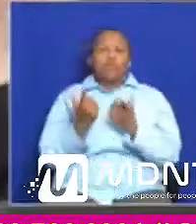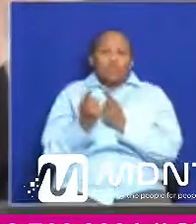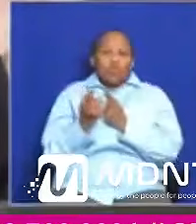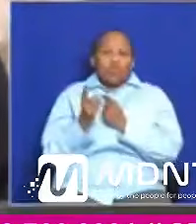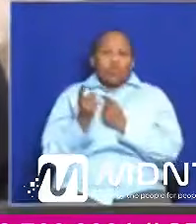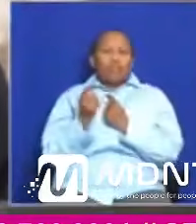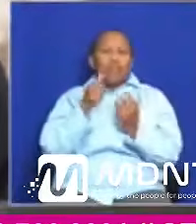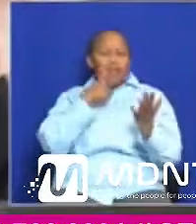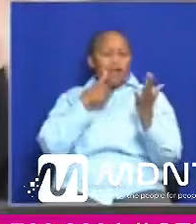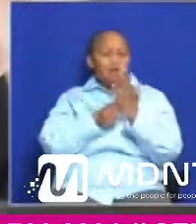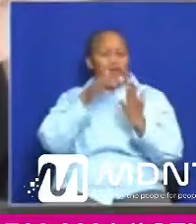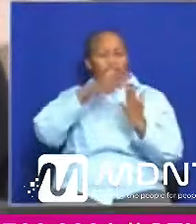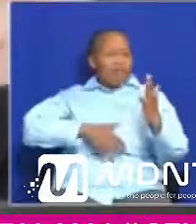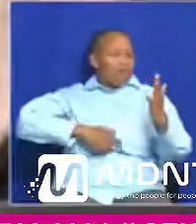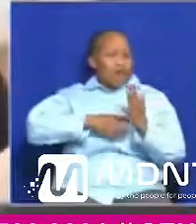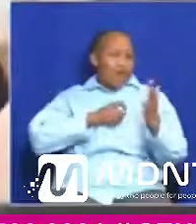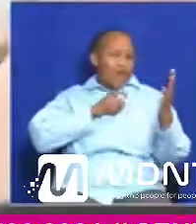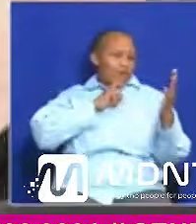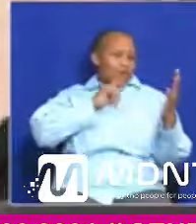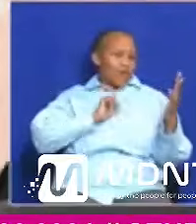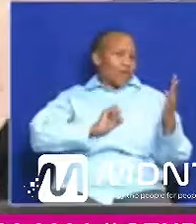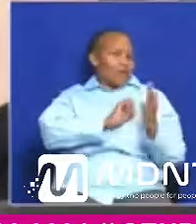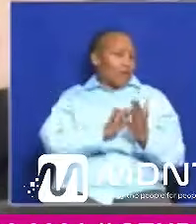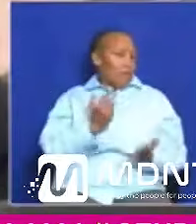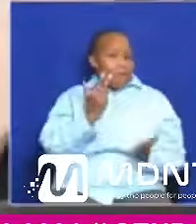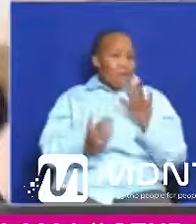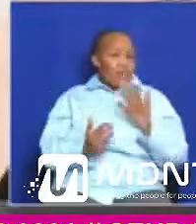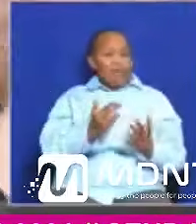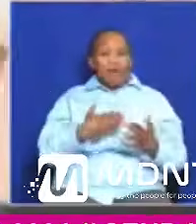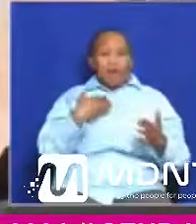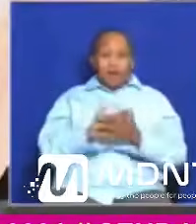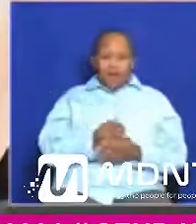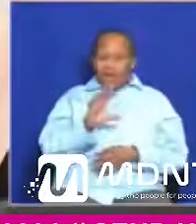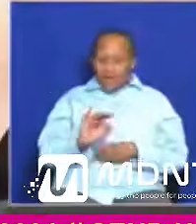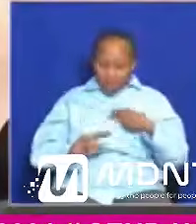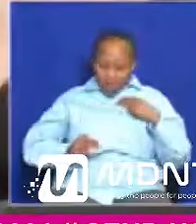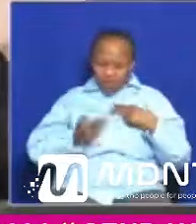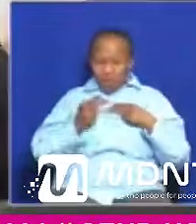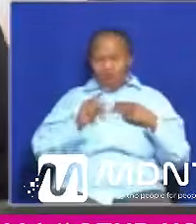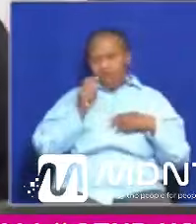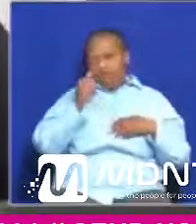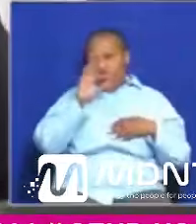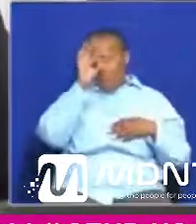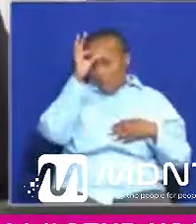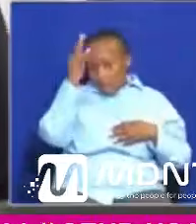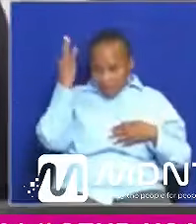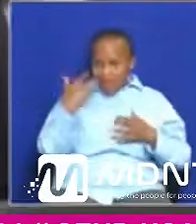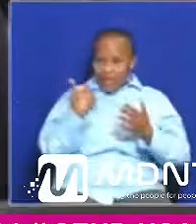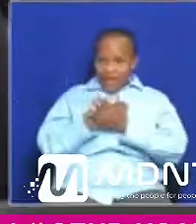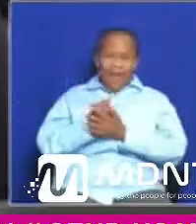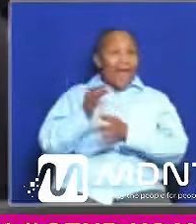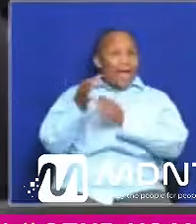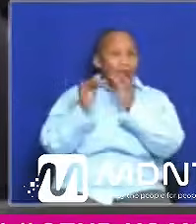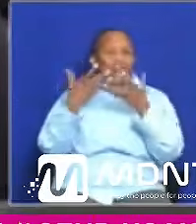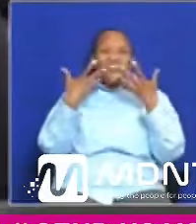maybe if I can get a very short few minutes, I can try and explain to him some of the issues that